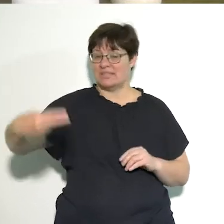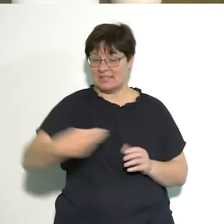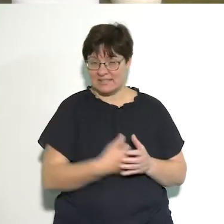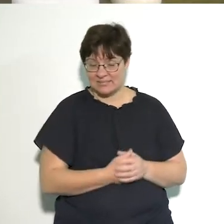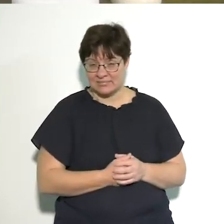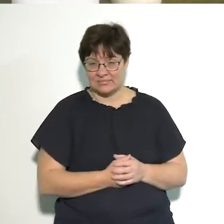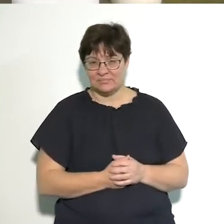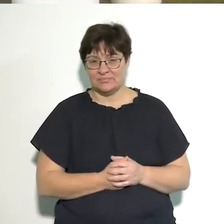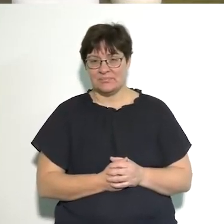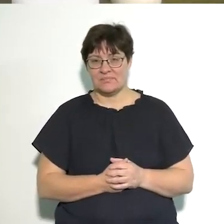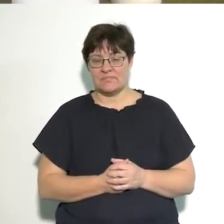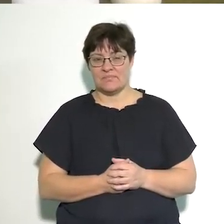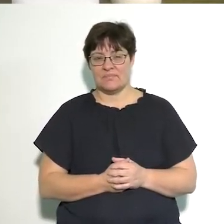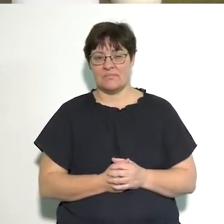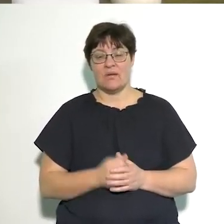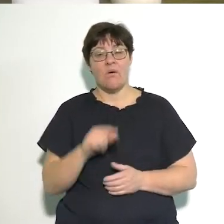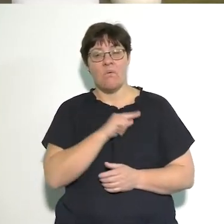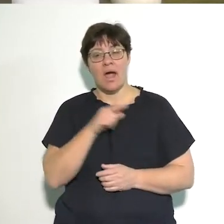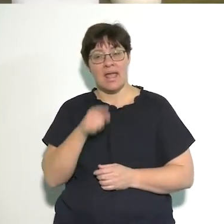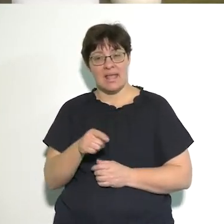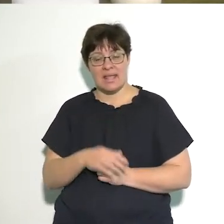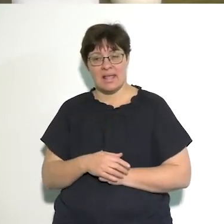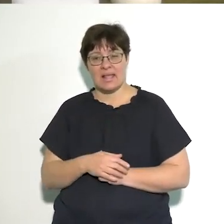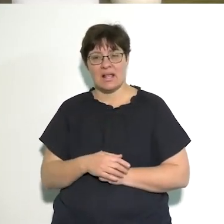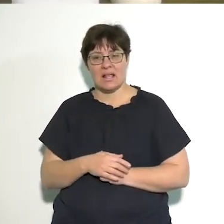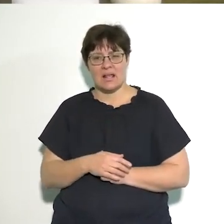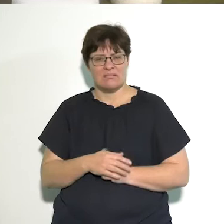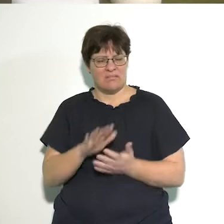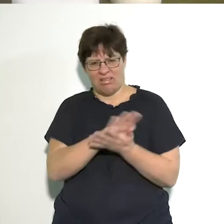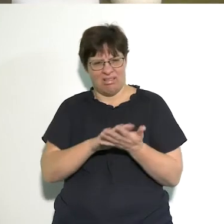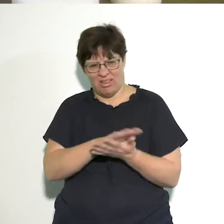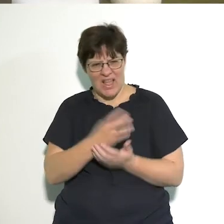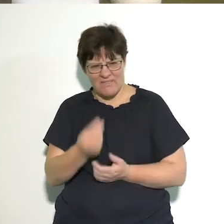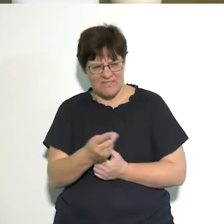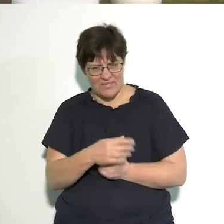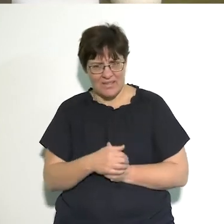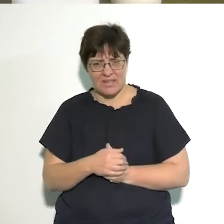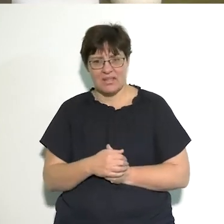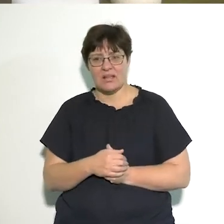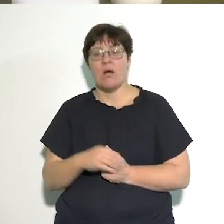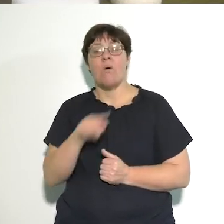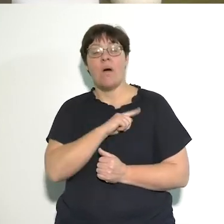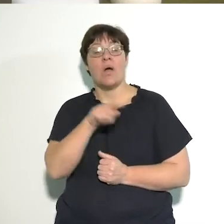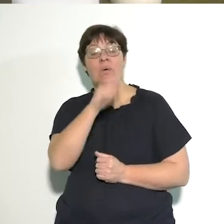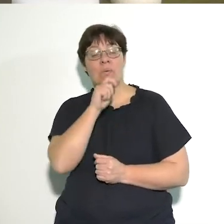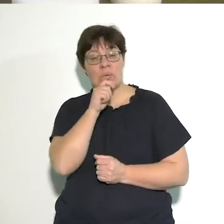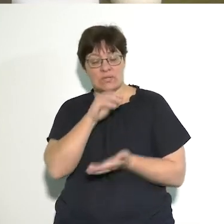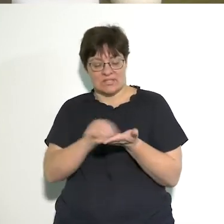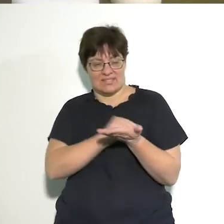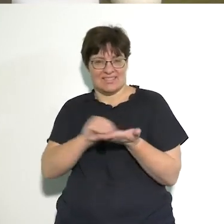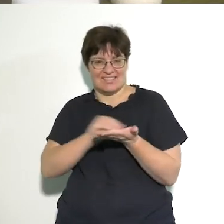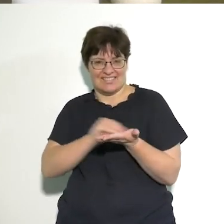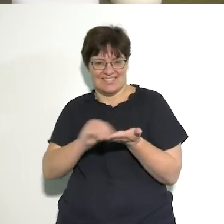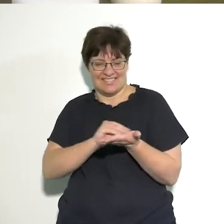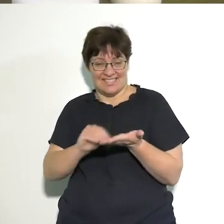repeat my patterns. Okay, so now the reason this sponge is grubby or it's stained is because I use it